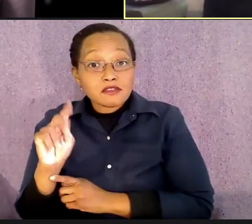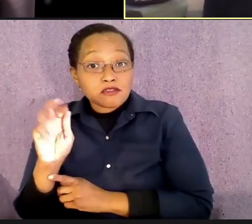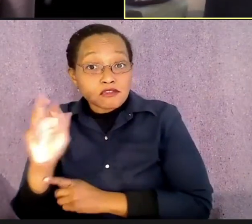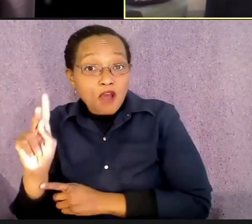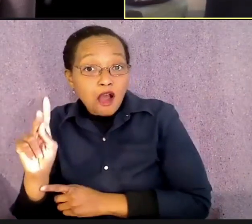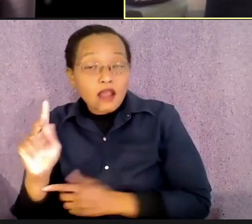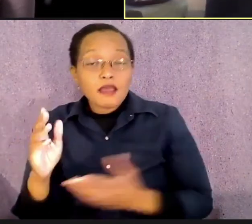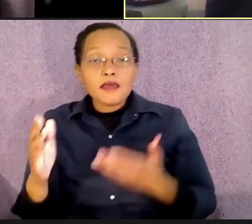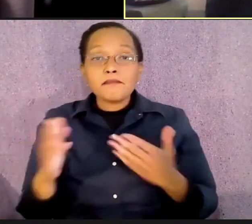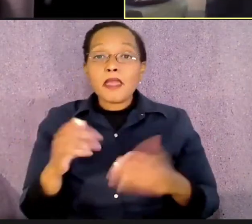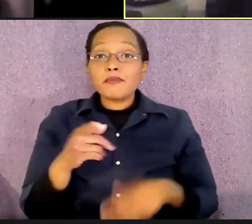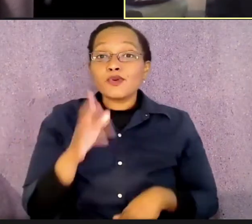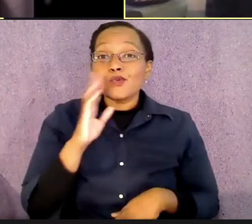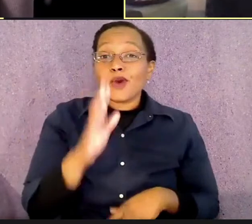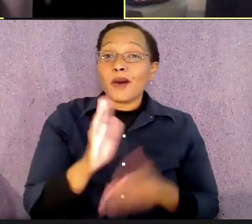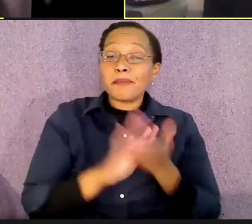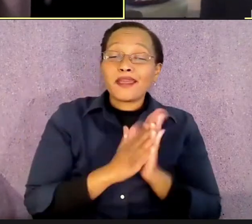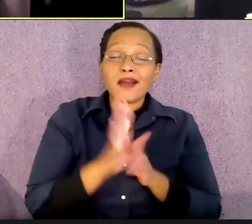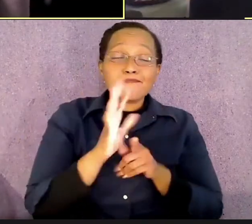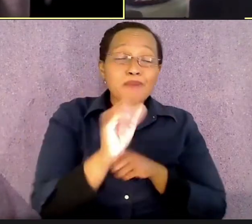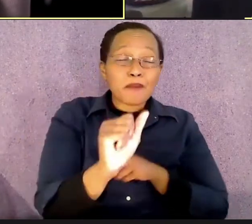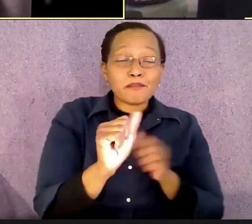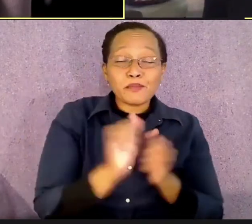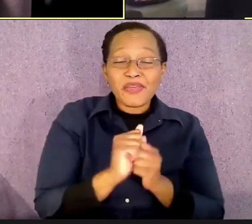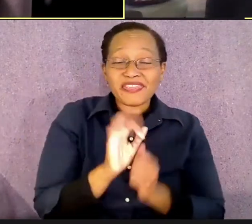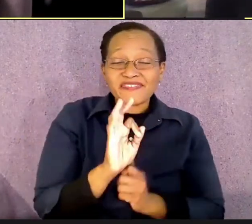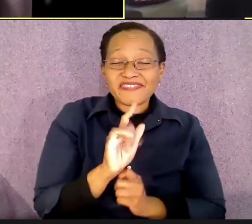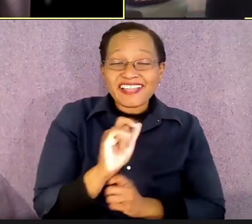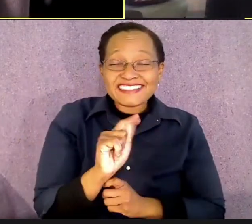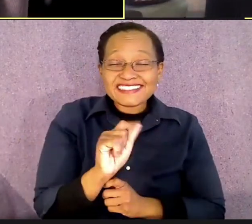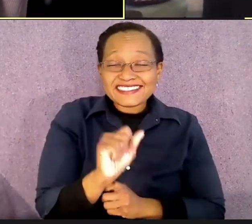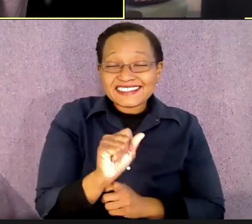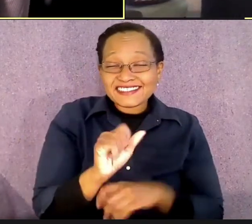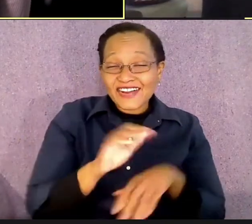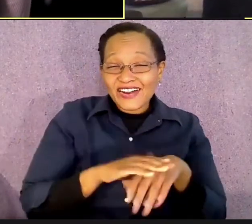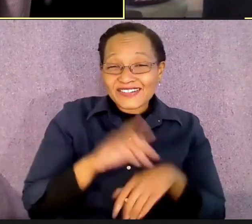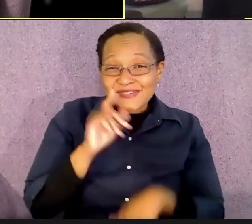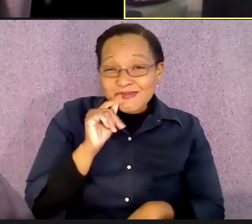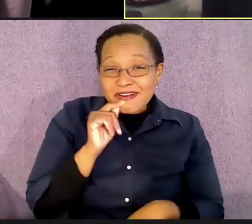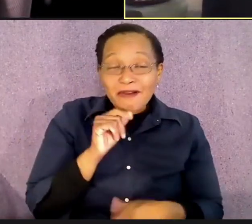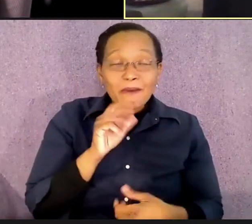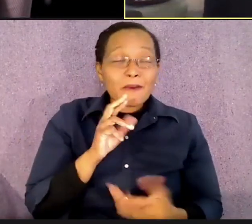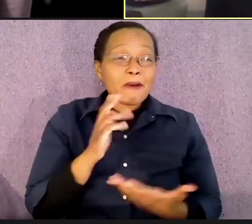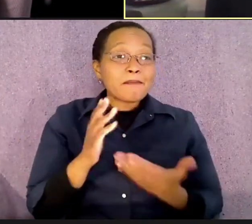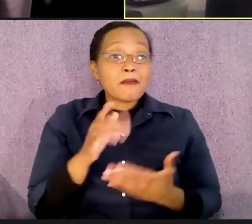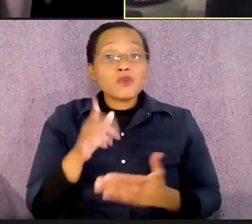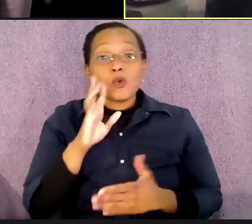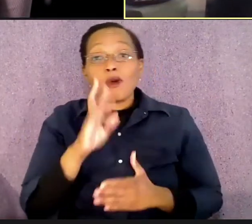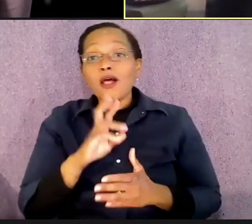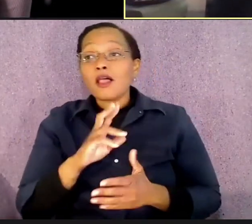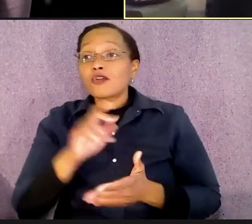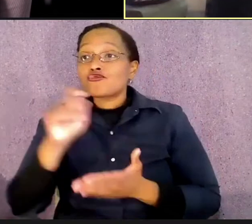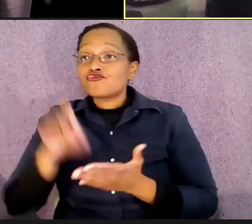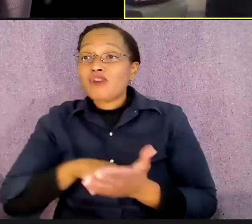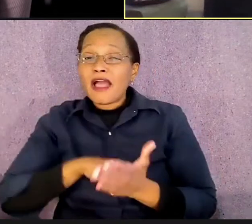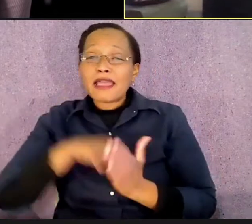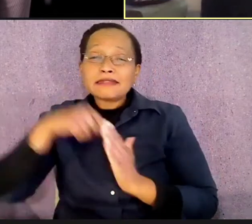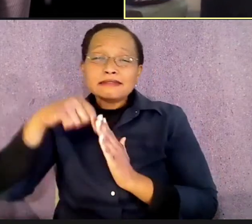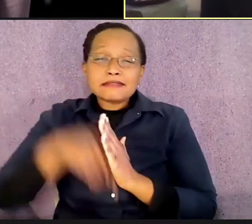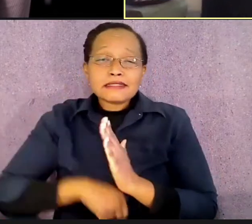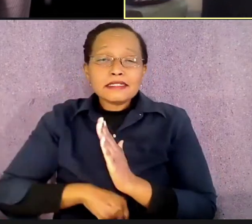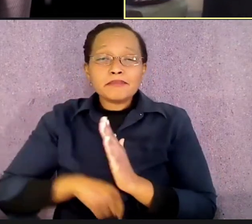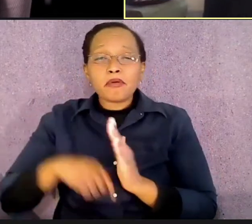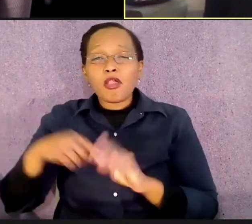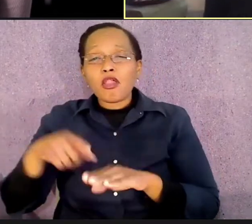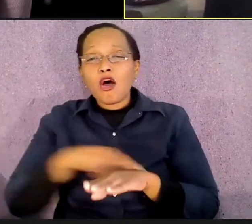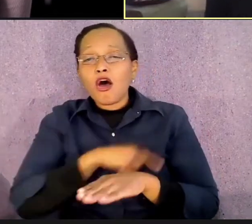fleets on Twitter. I don't know. Or maybe you're going to be writing deep dive long articles. But just try a lot of